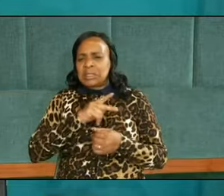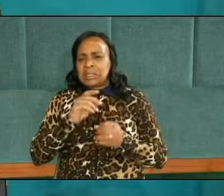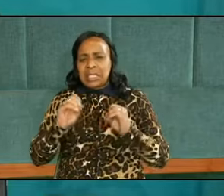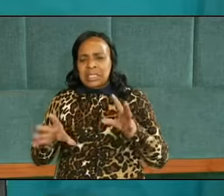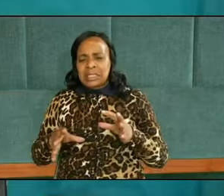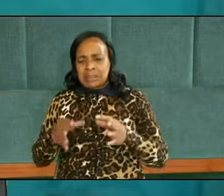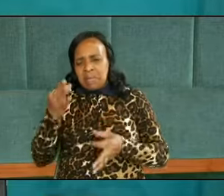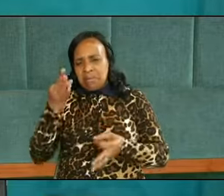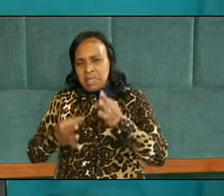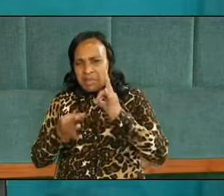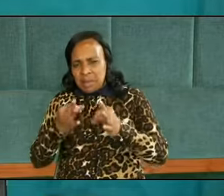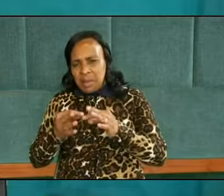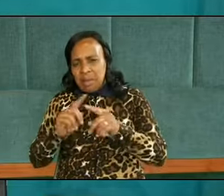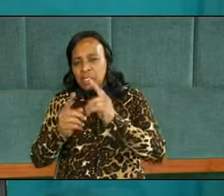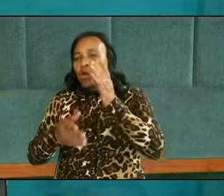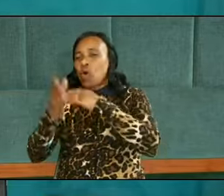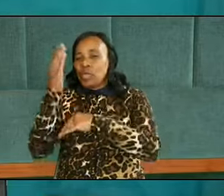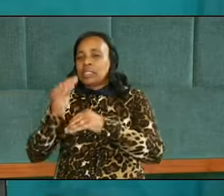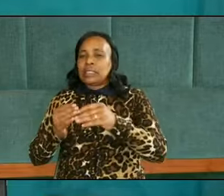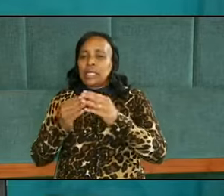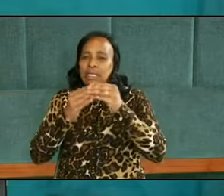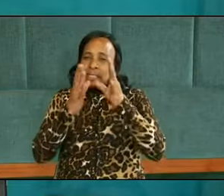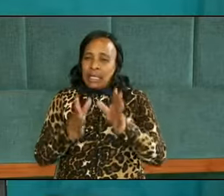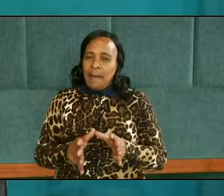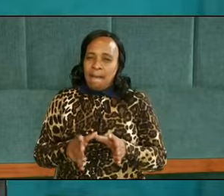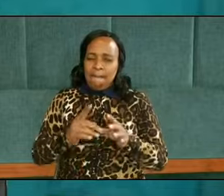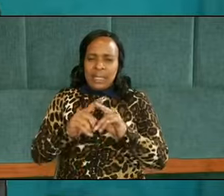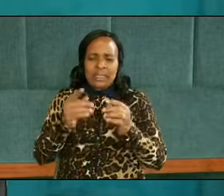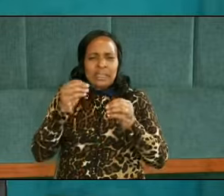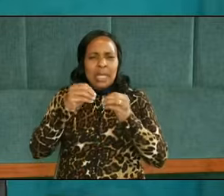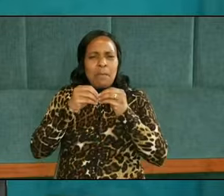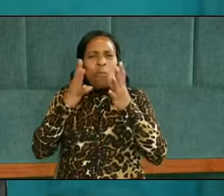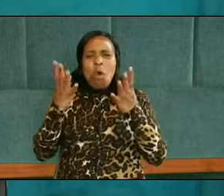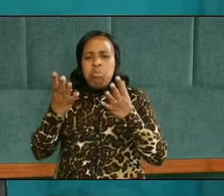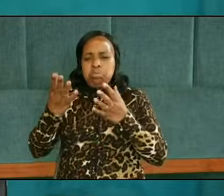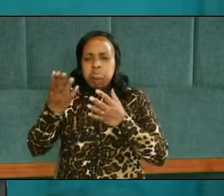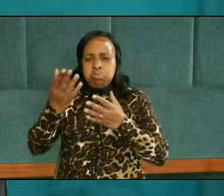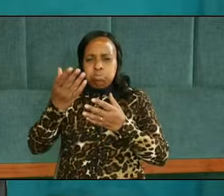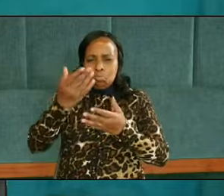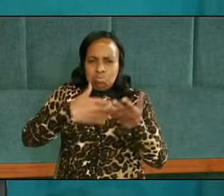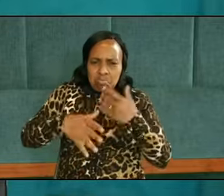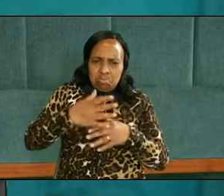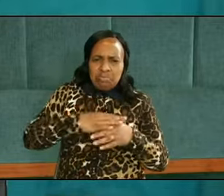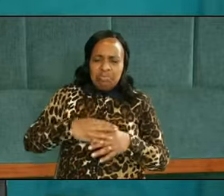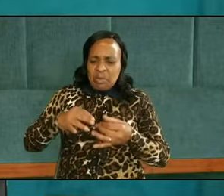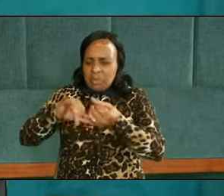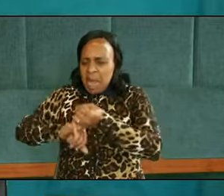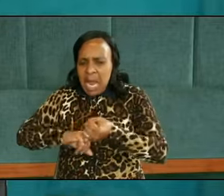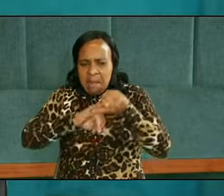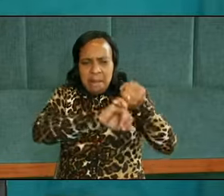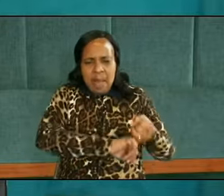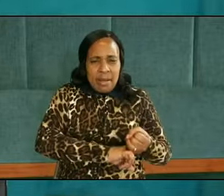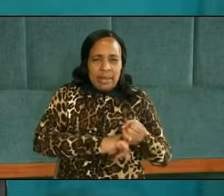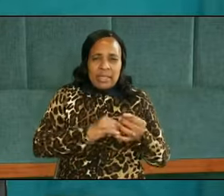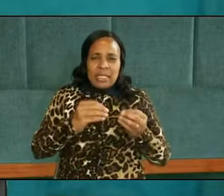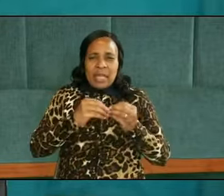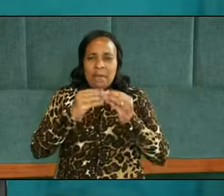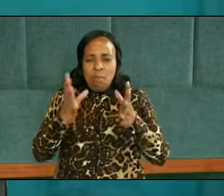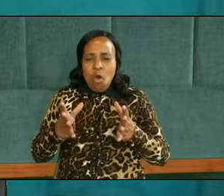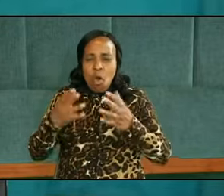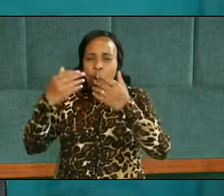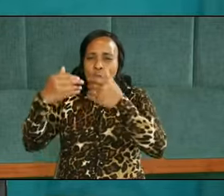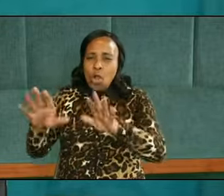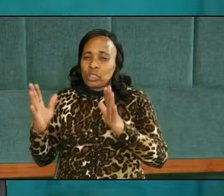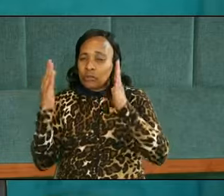and God is their supreme leader. So the more they intermarried with those people, the more they stayed among them, the more they